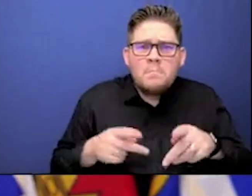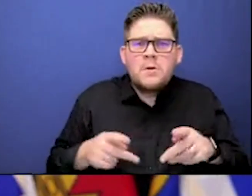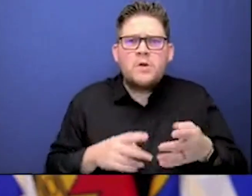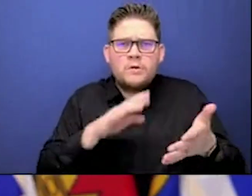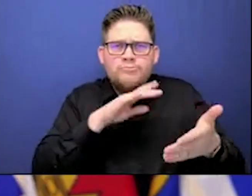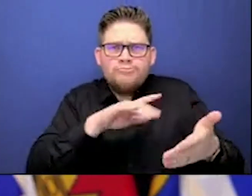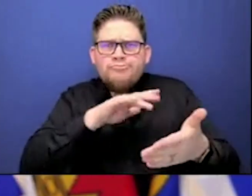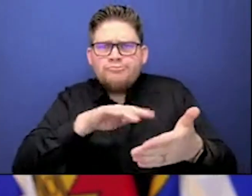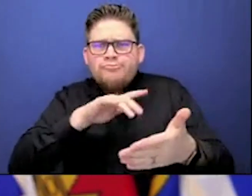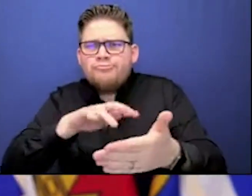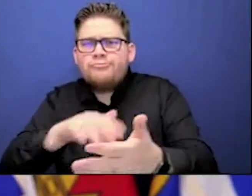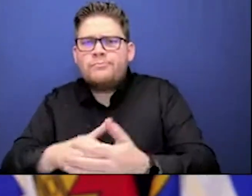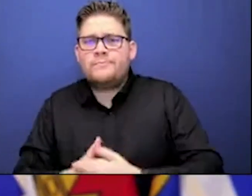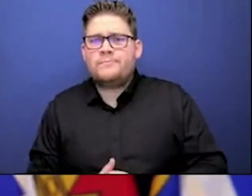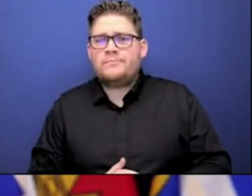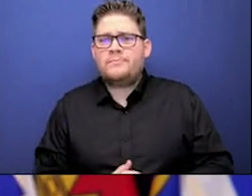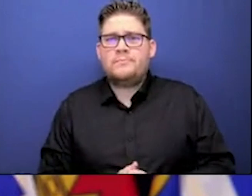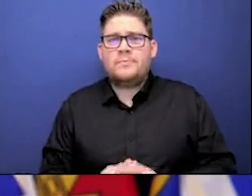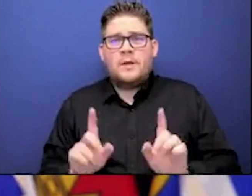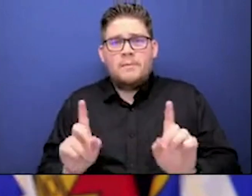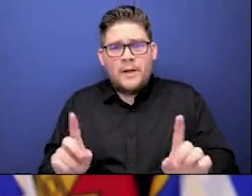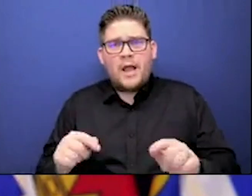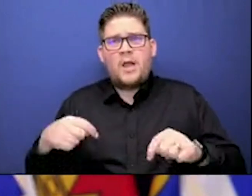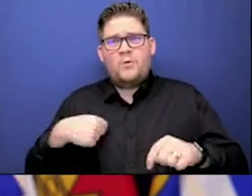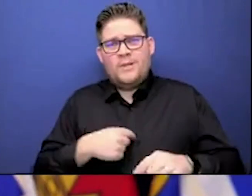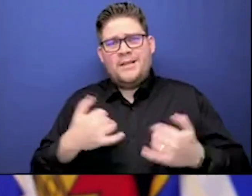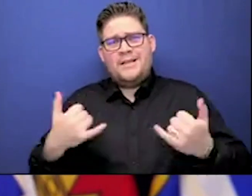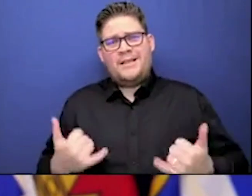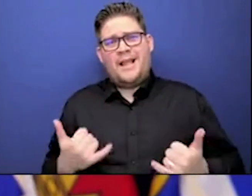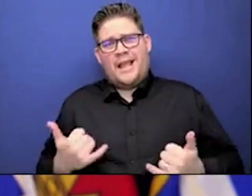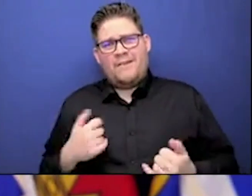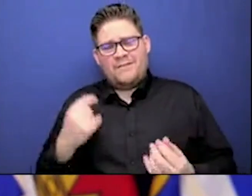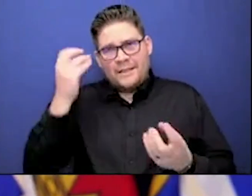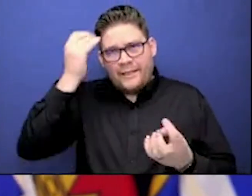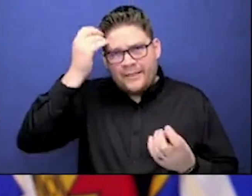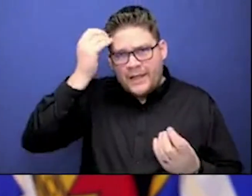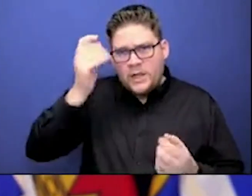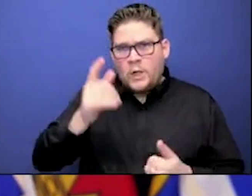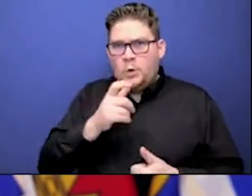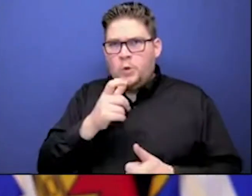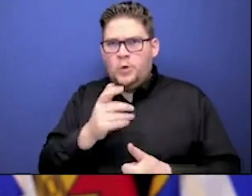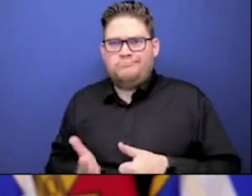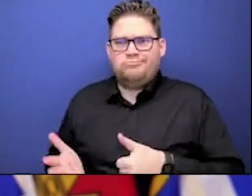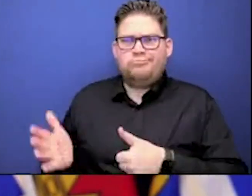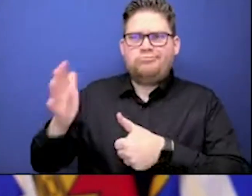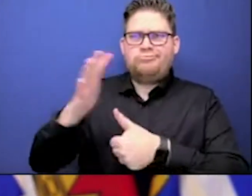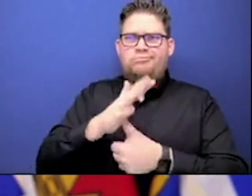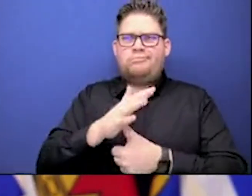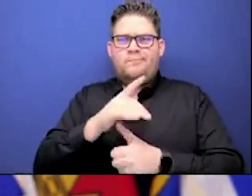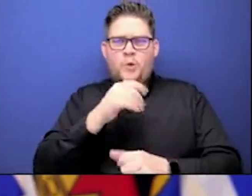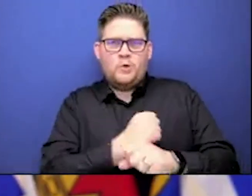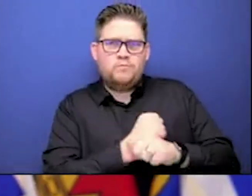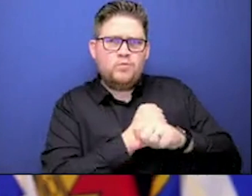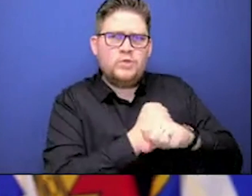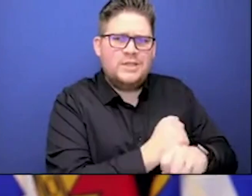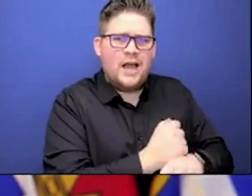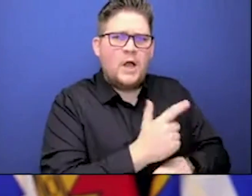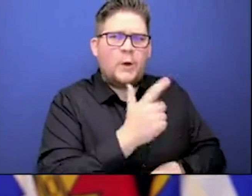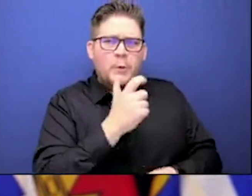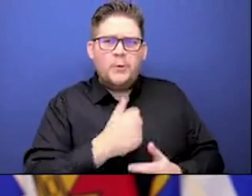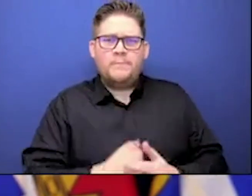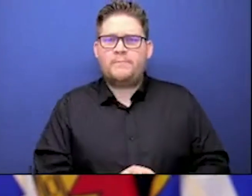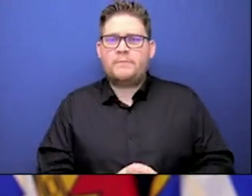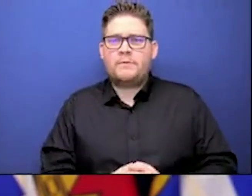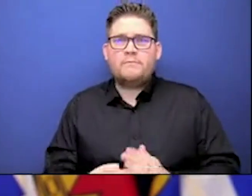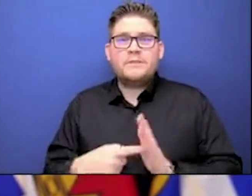school system and that we have some measures in place to reduce transmission in schools. But it will look different, and